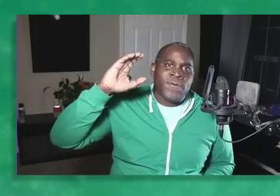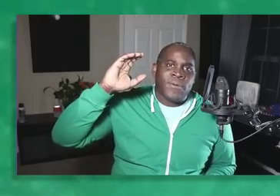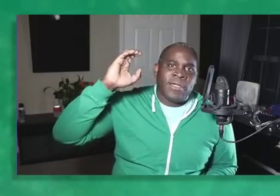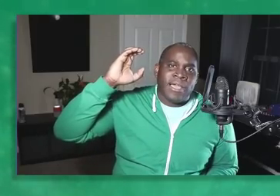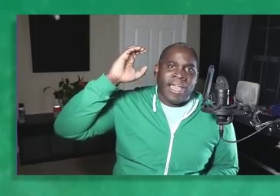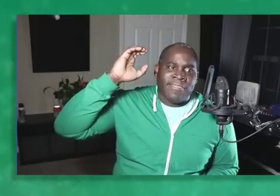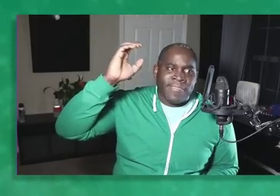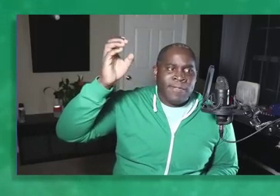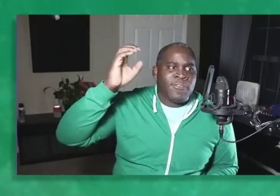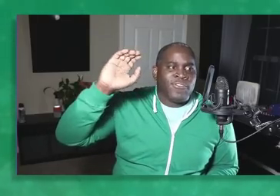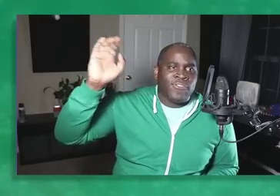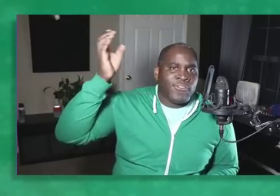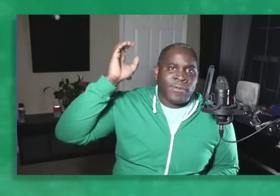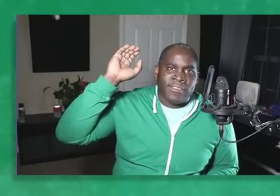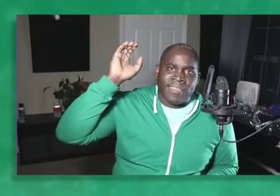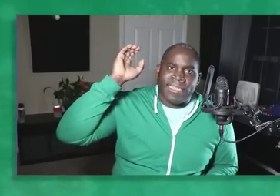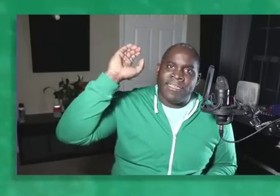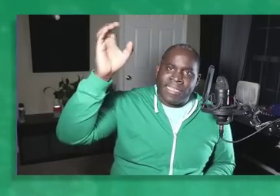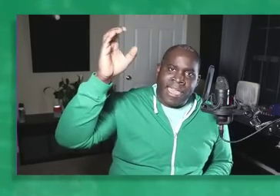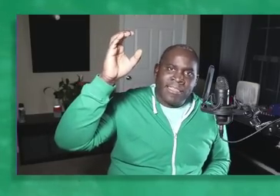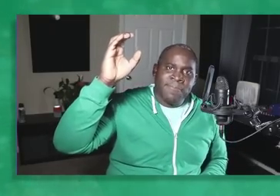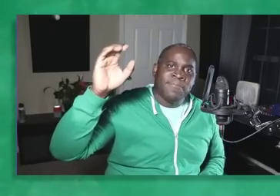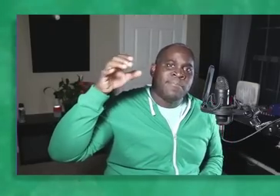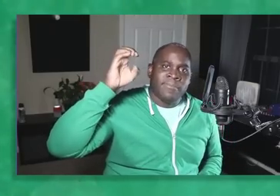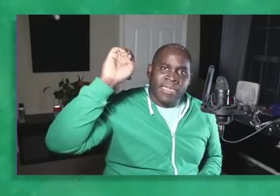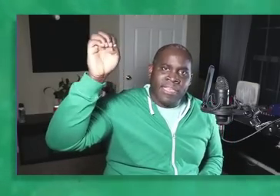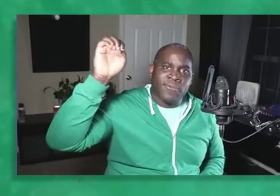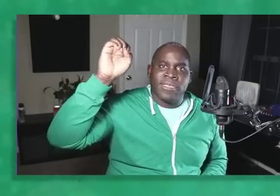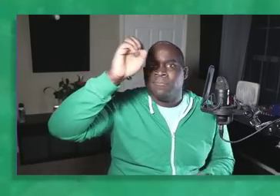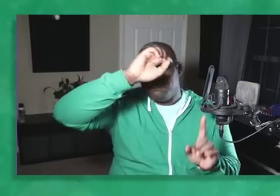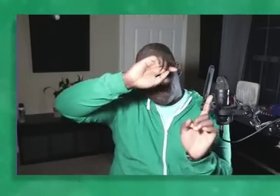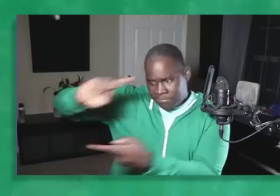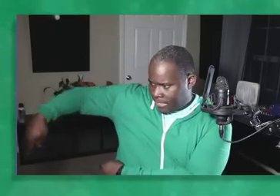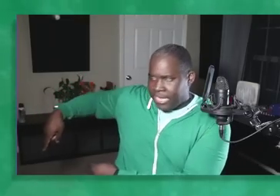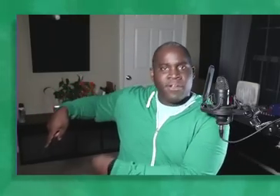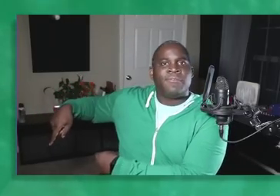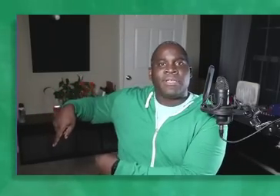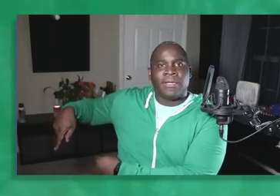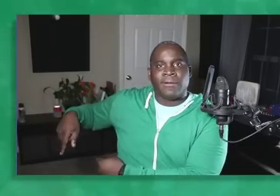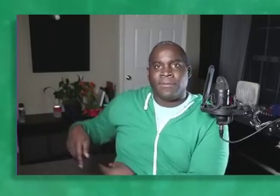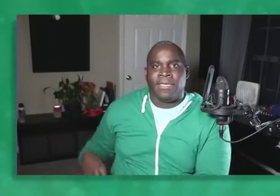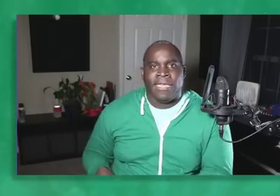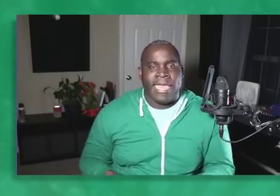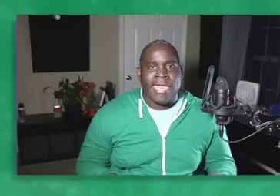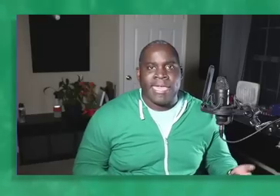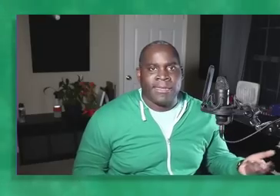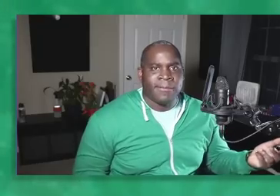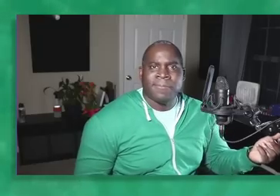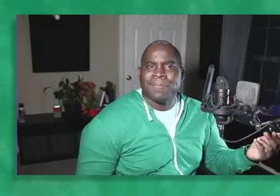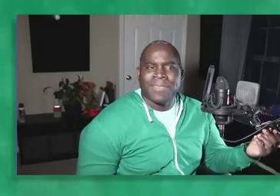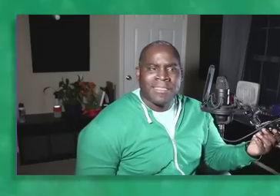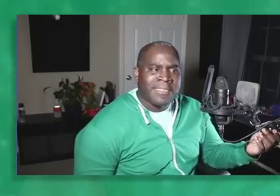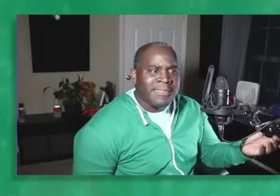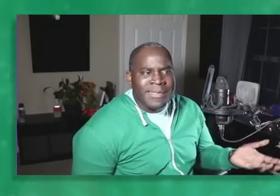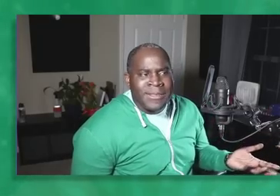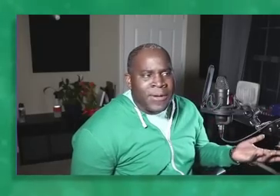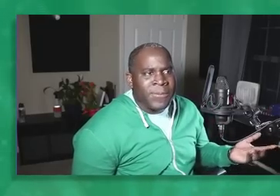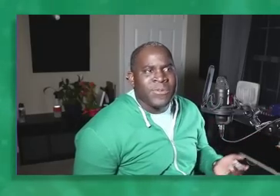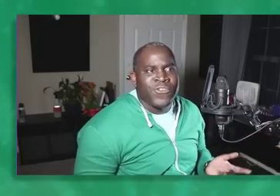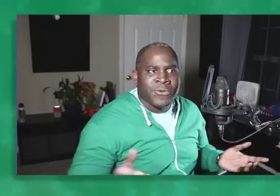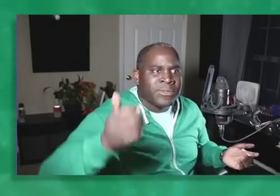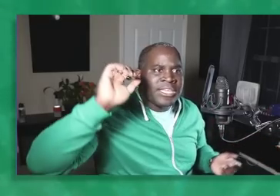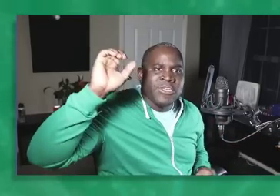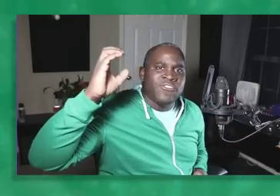So I think what she's just doing is like, Callum, Ezrin, get over here. And, you